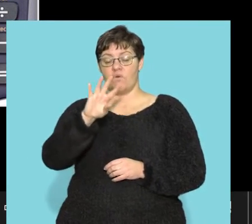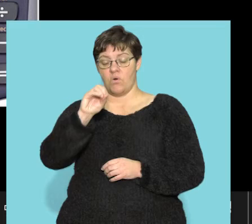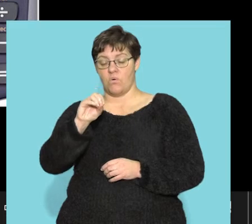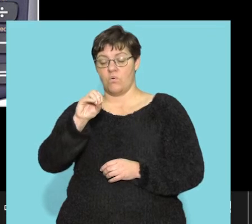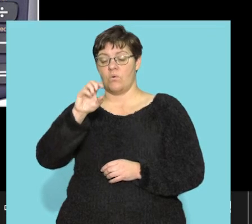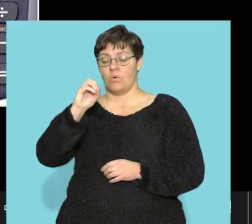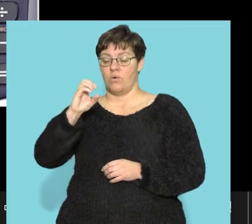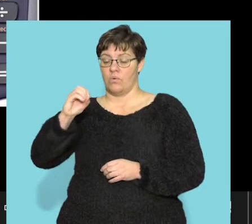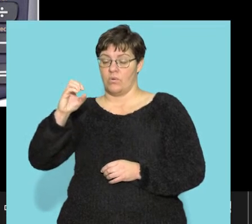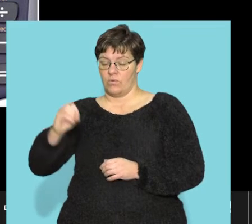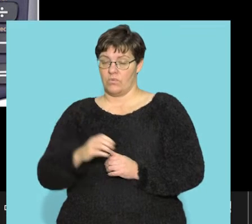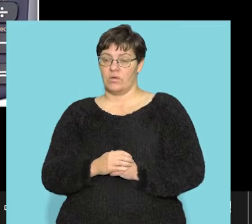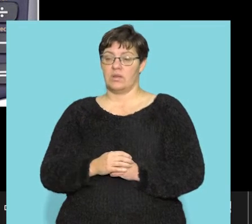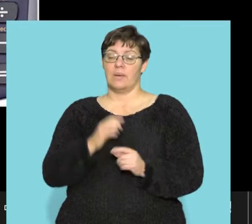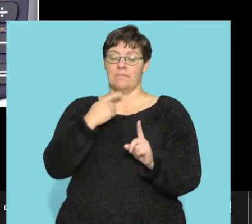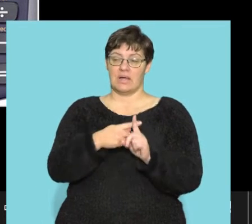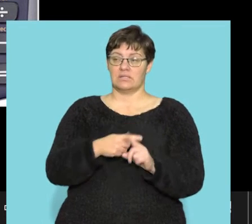1,440,123 plus